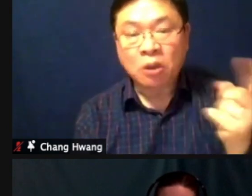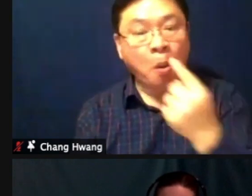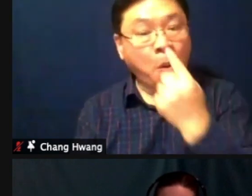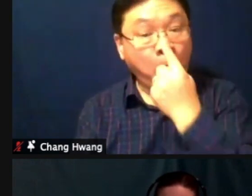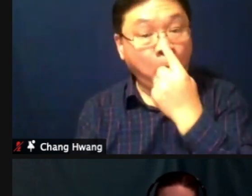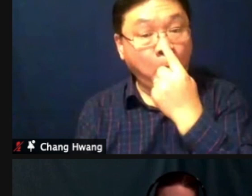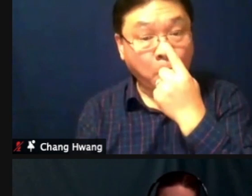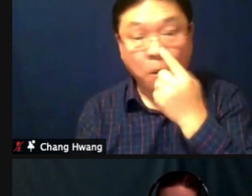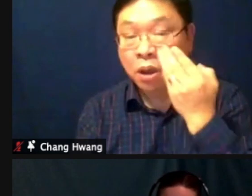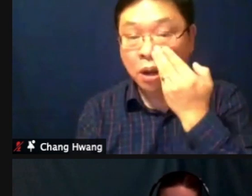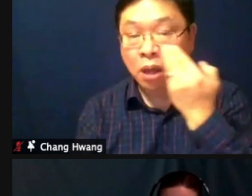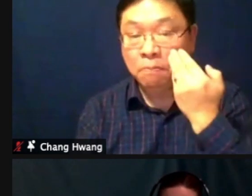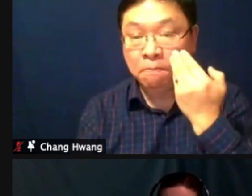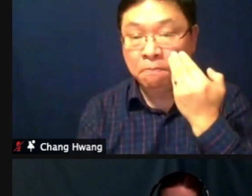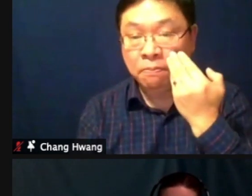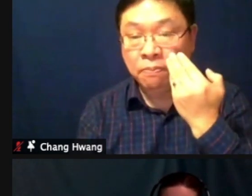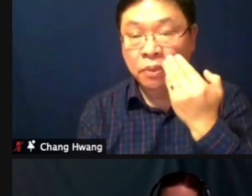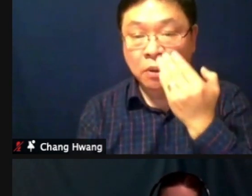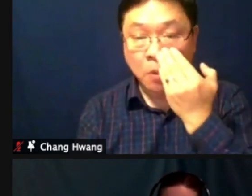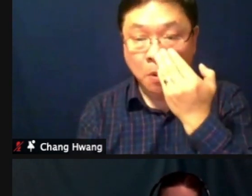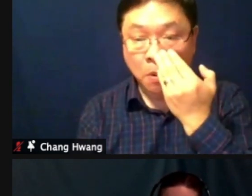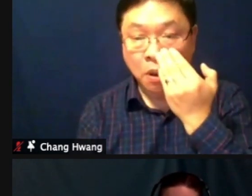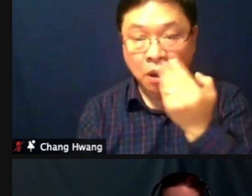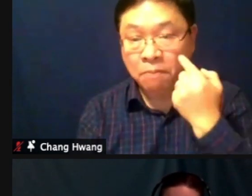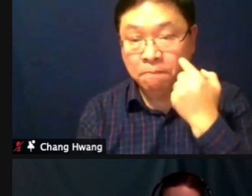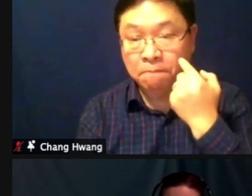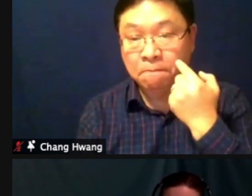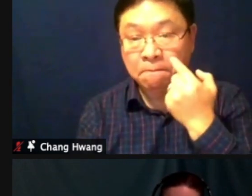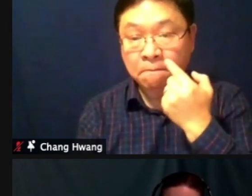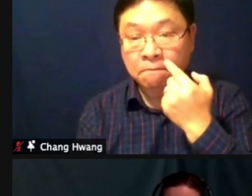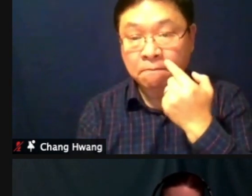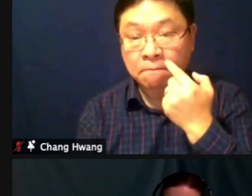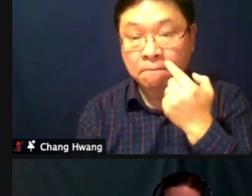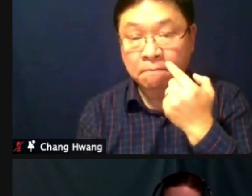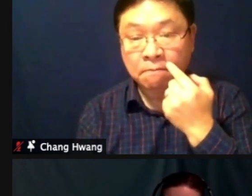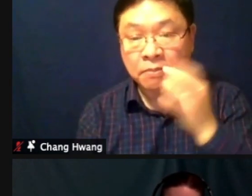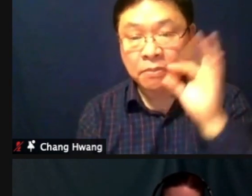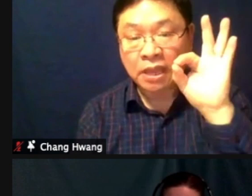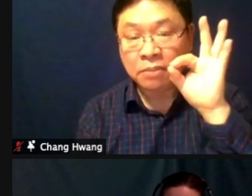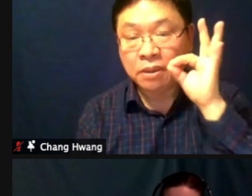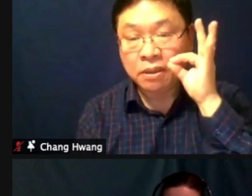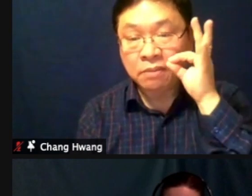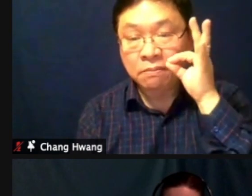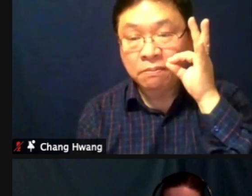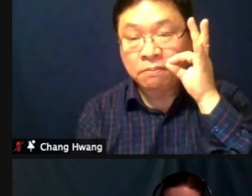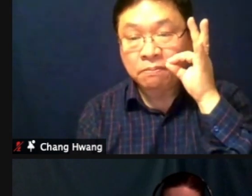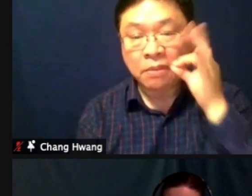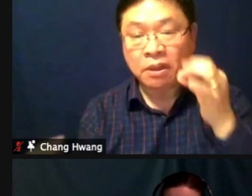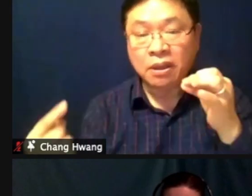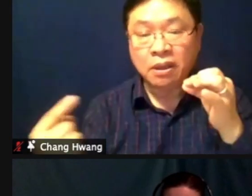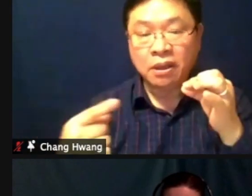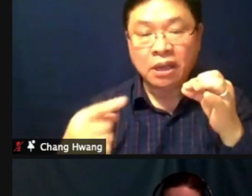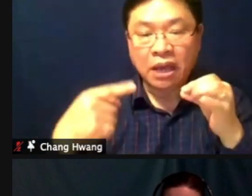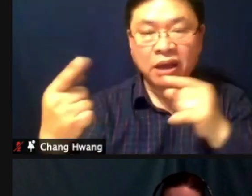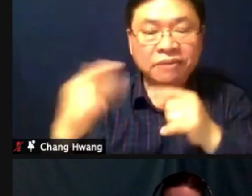one, it's no longer cat. So now we look at the sign language. We've got a location, we've got the hand